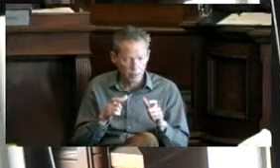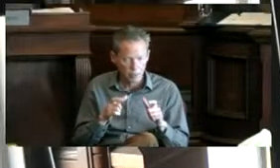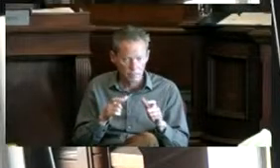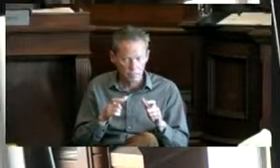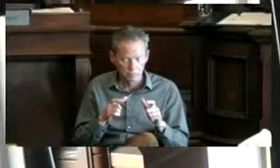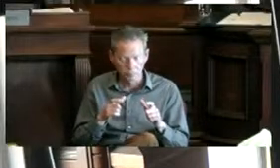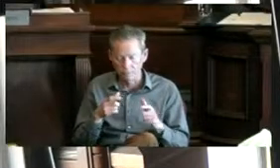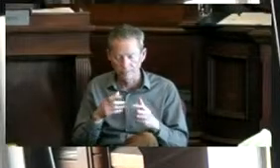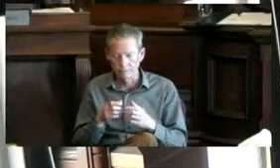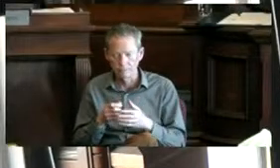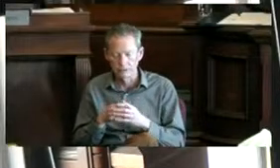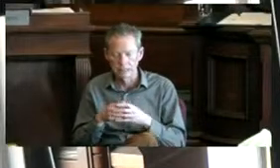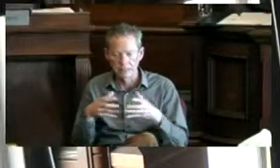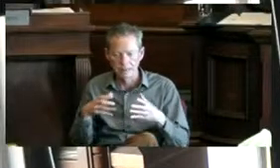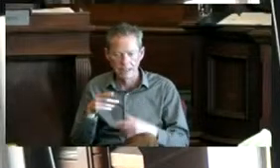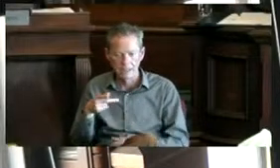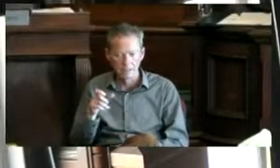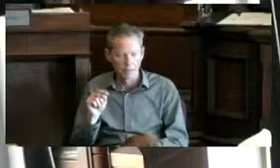PIC